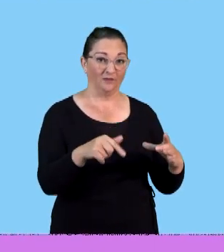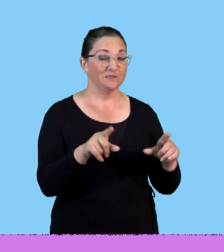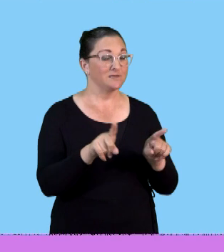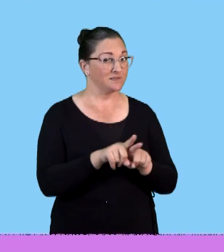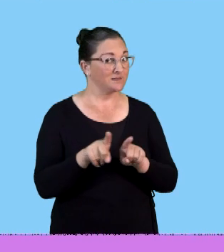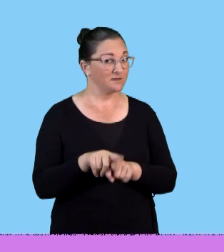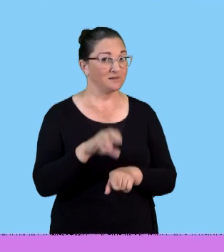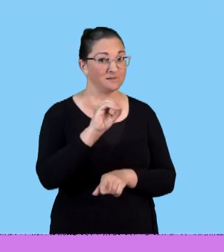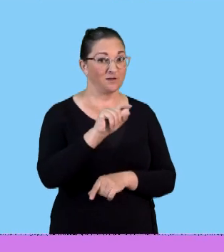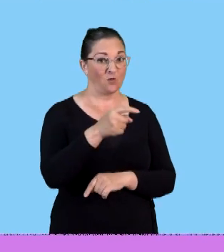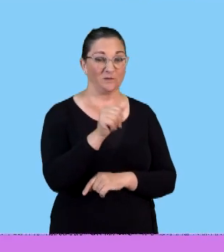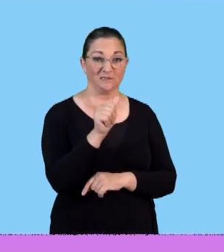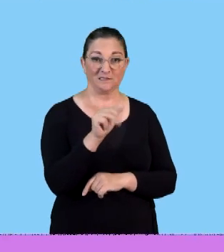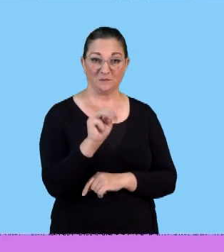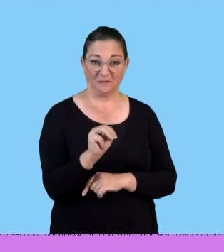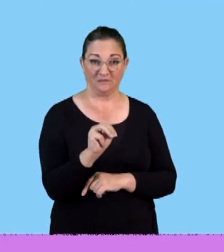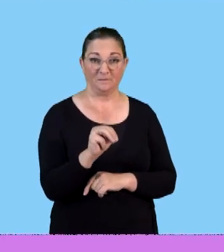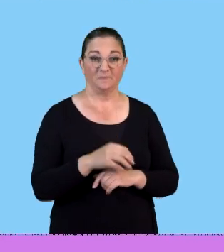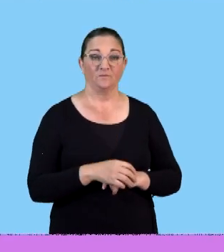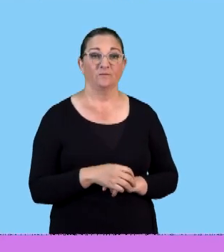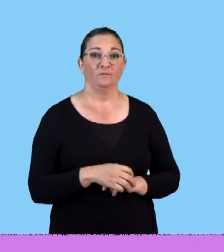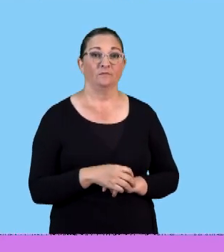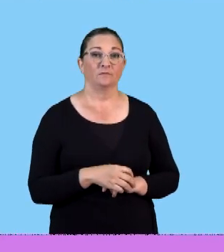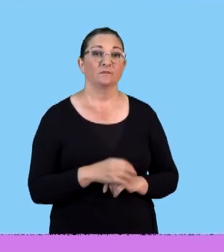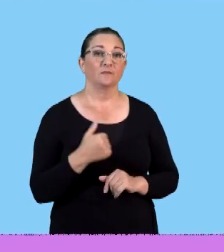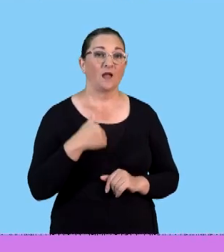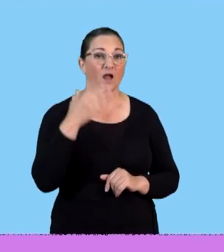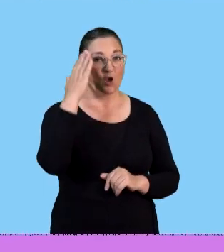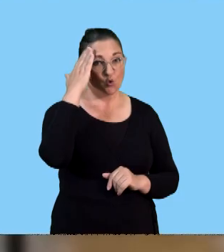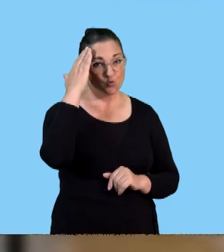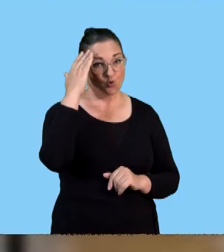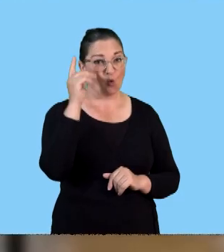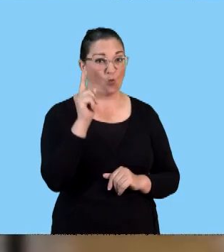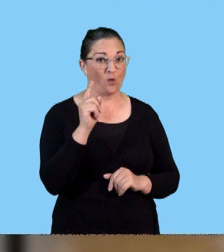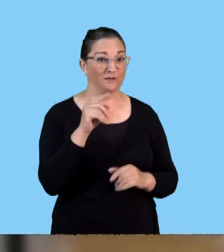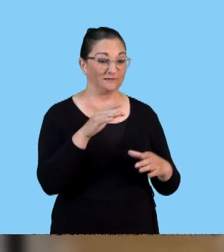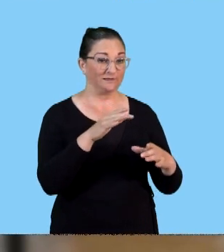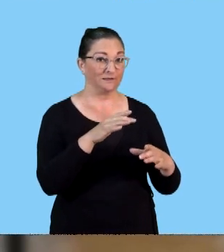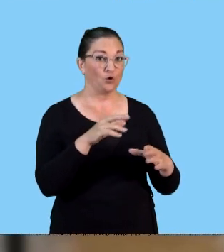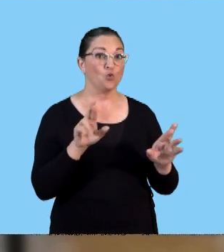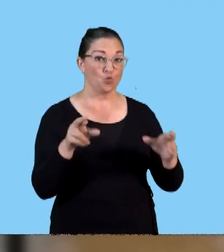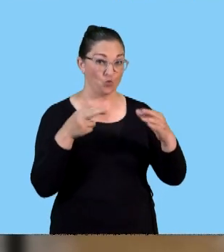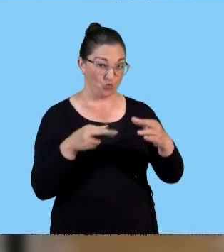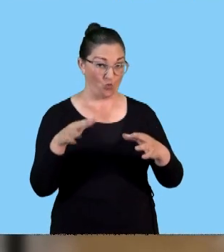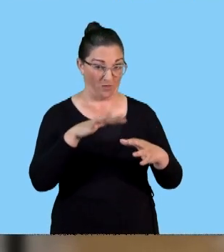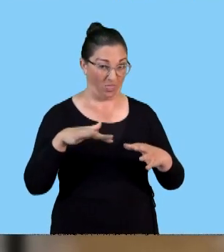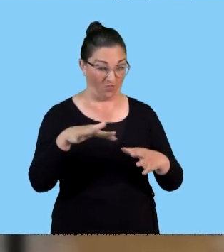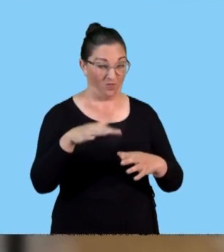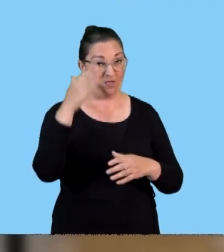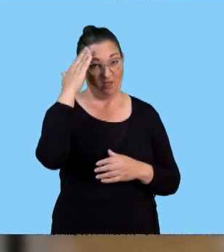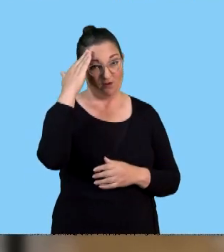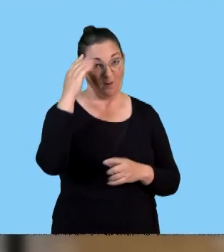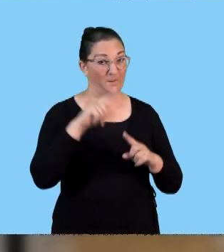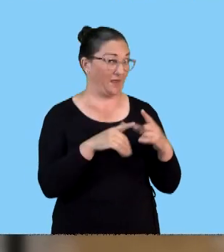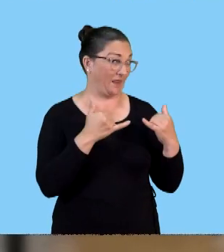and width exactly the same, 0.6 meters. So, therefore, I know what the area of the room is that needs